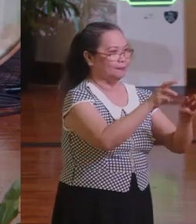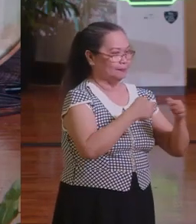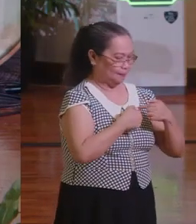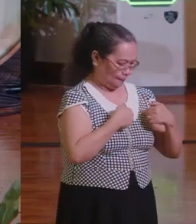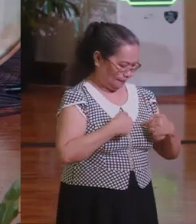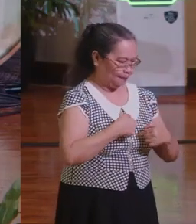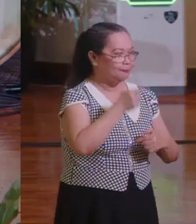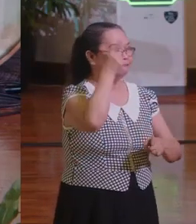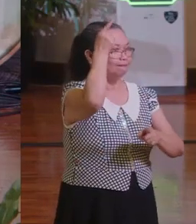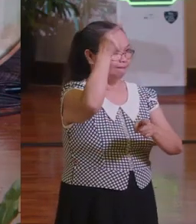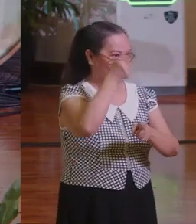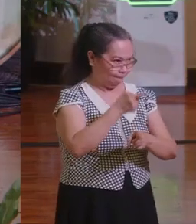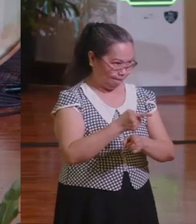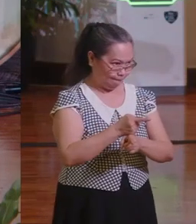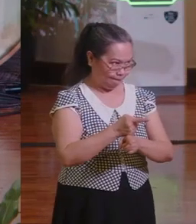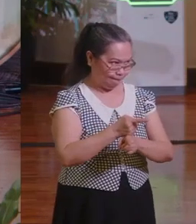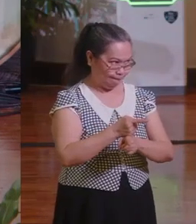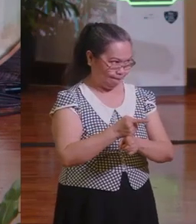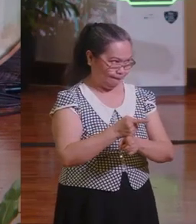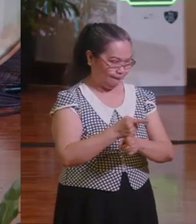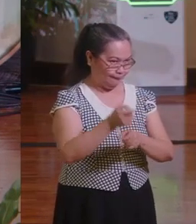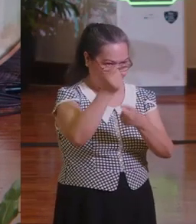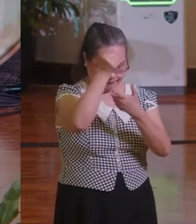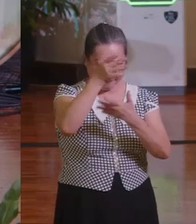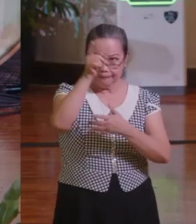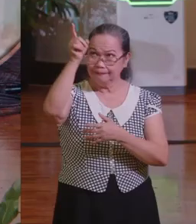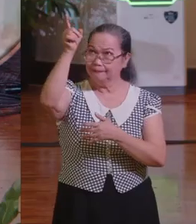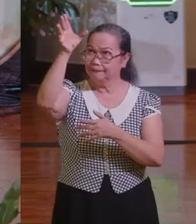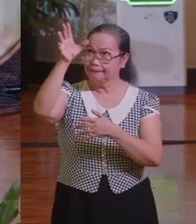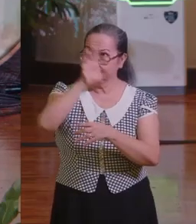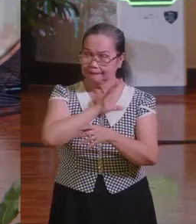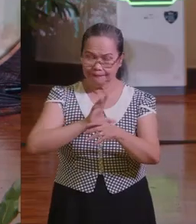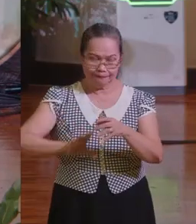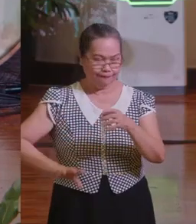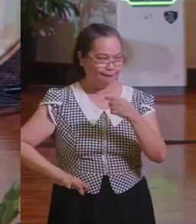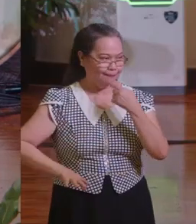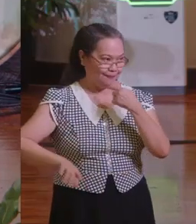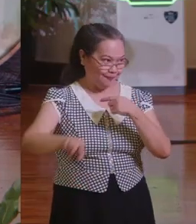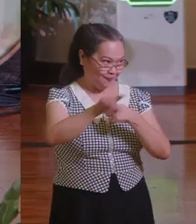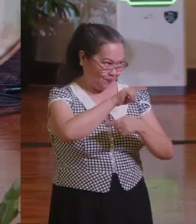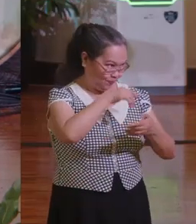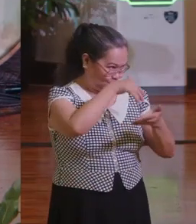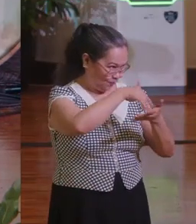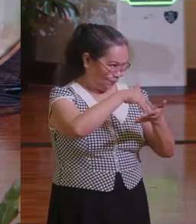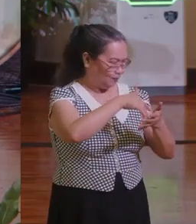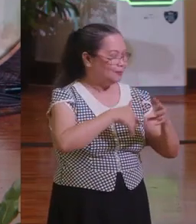puso. So fulfill the law of Christ. Pag-aaralan natin ngayon yon.